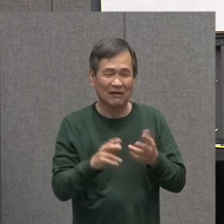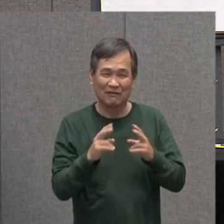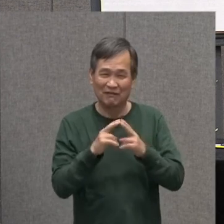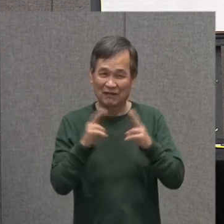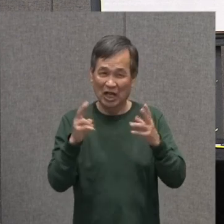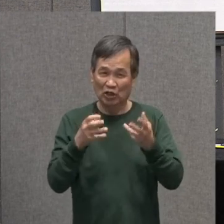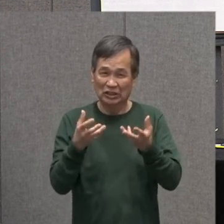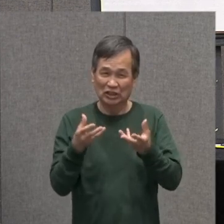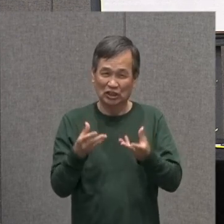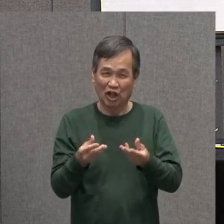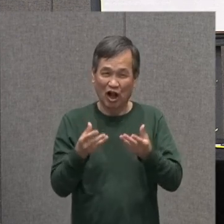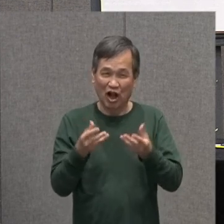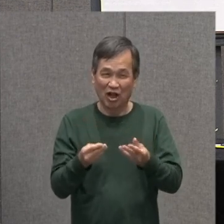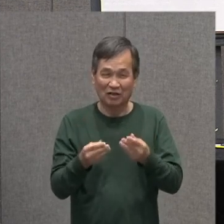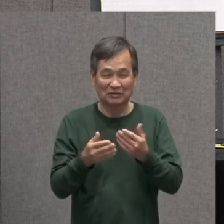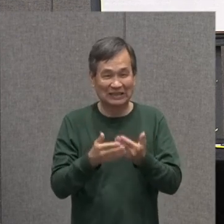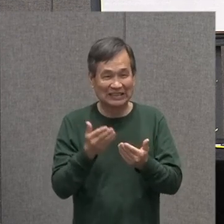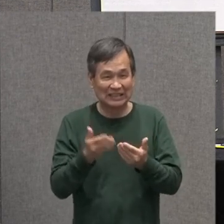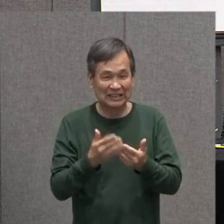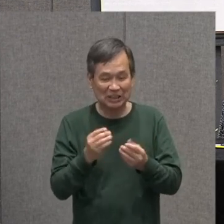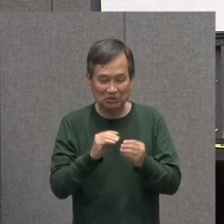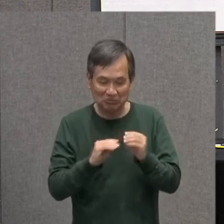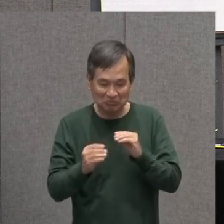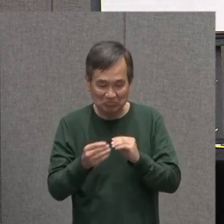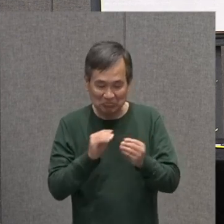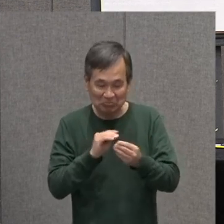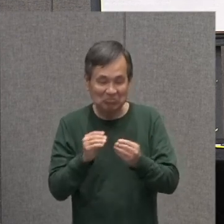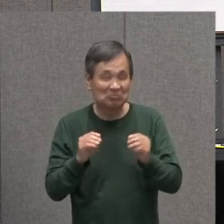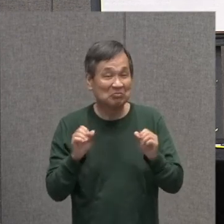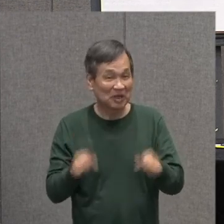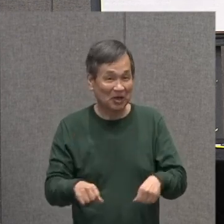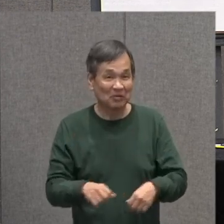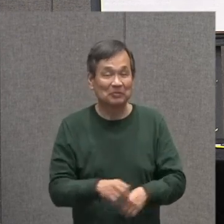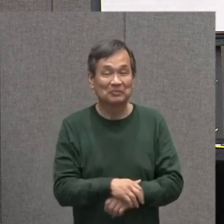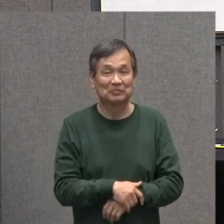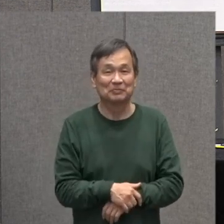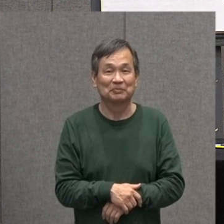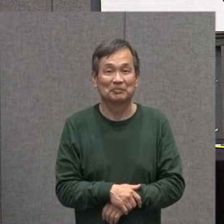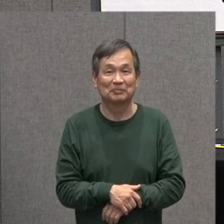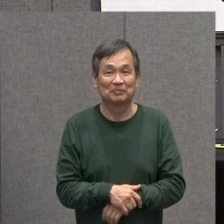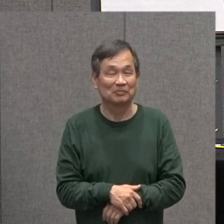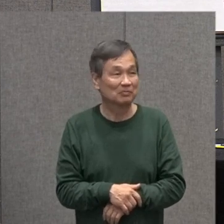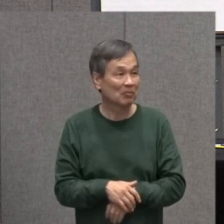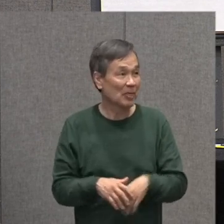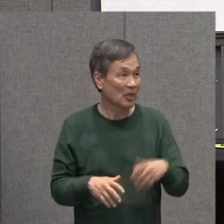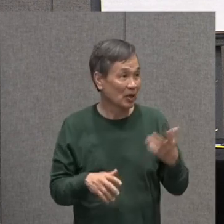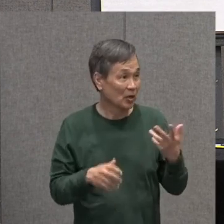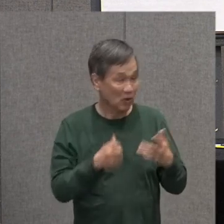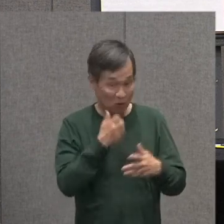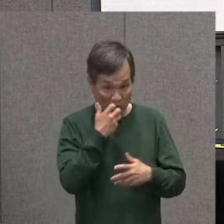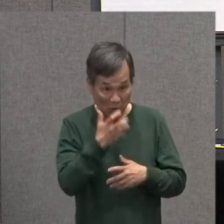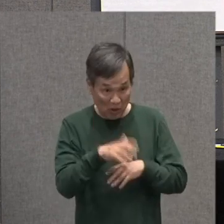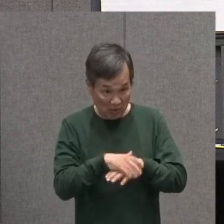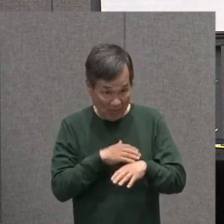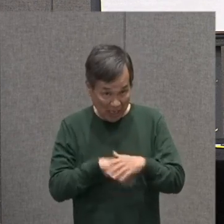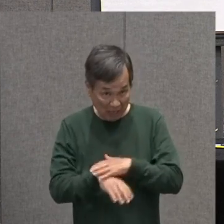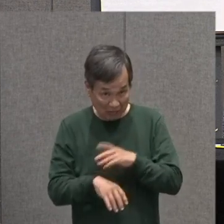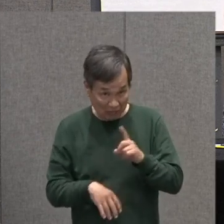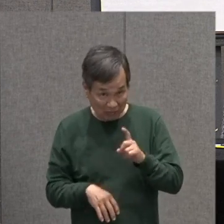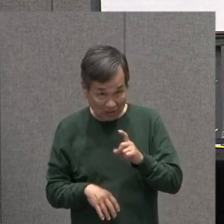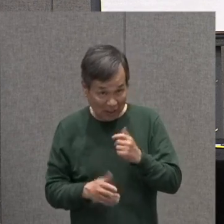soft, pliable, bendable material. Does it help that my hands are warm? It helps. I think